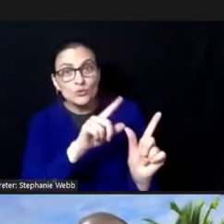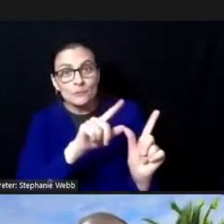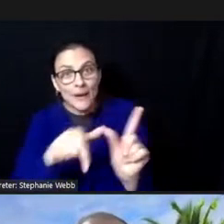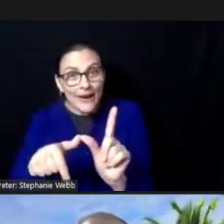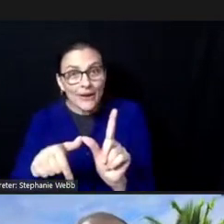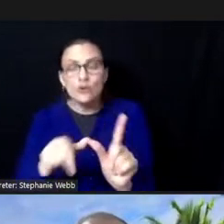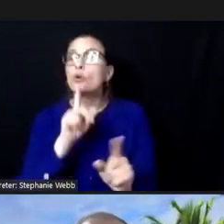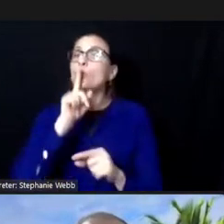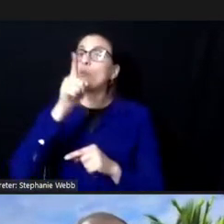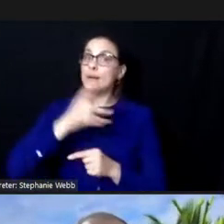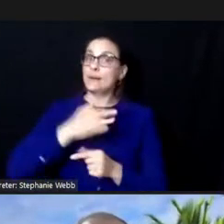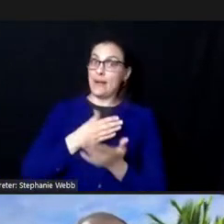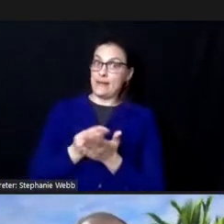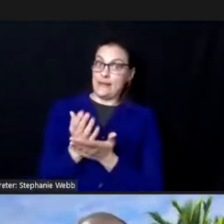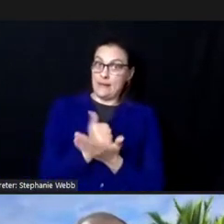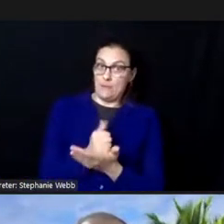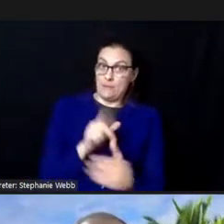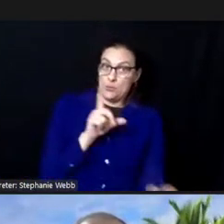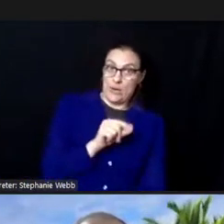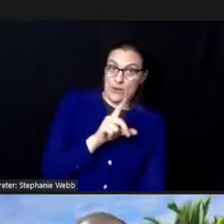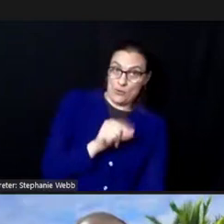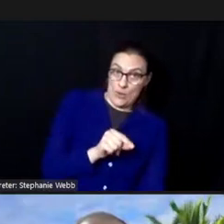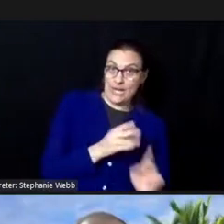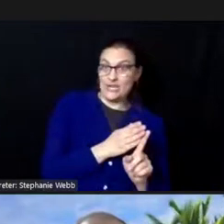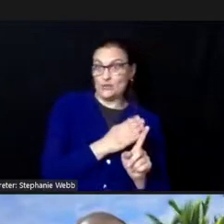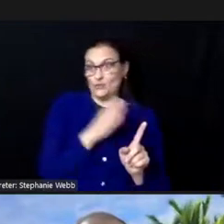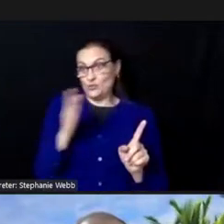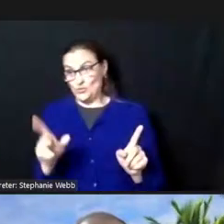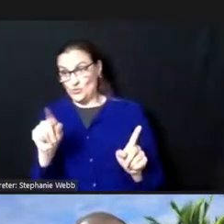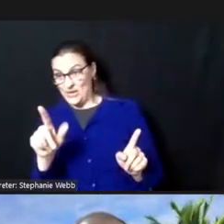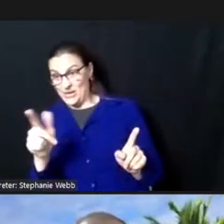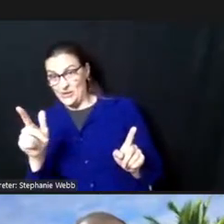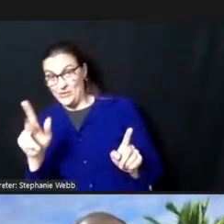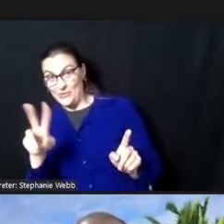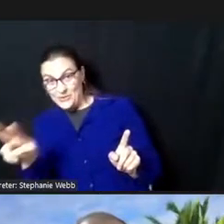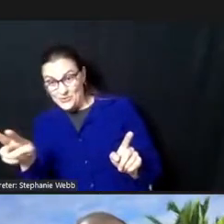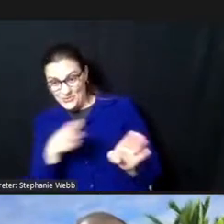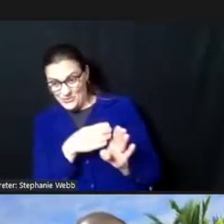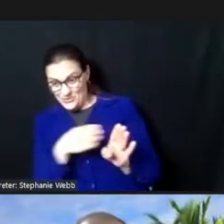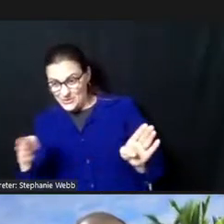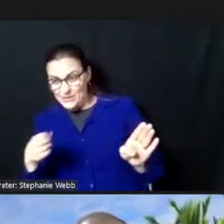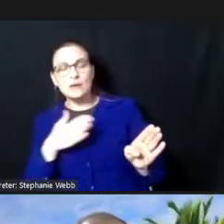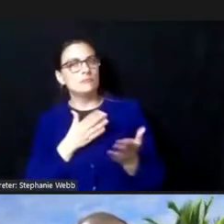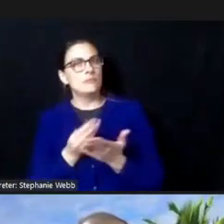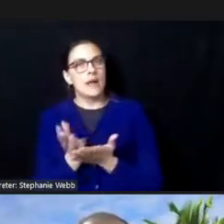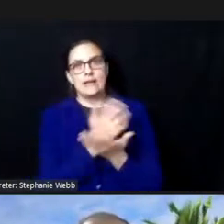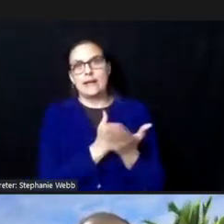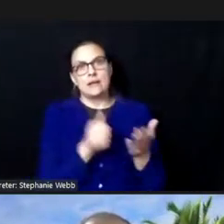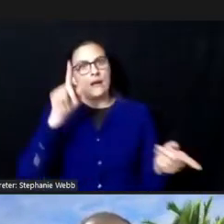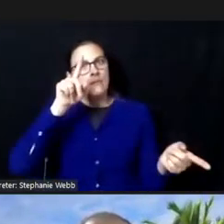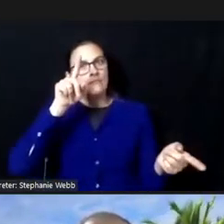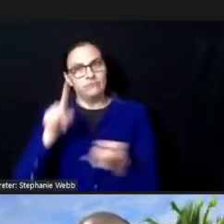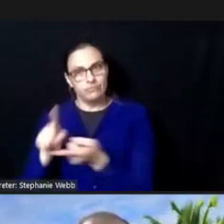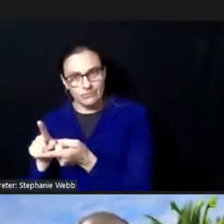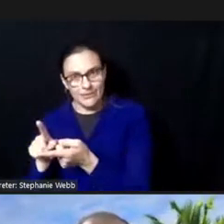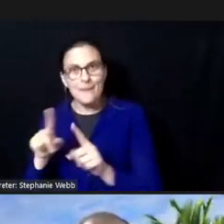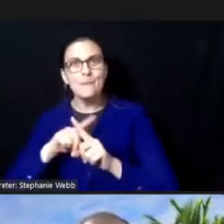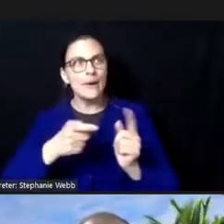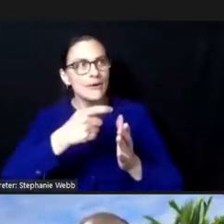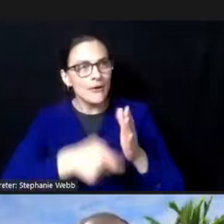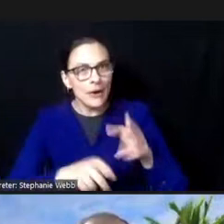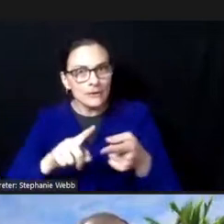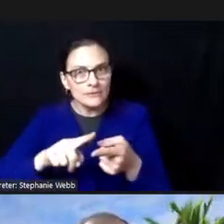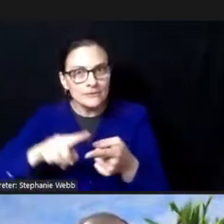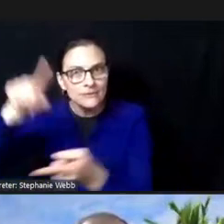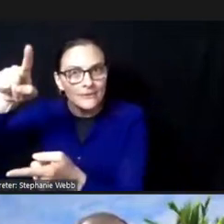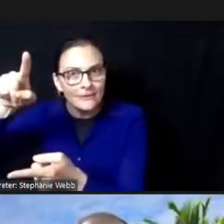of 2022 went down. And I was also faced with the rising costs. So I was very concerned about having